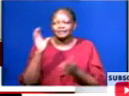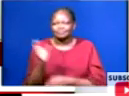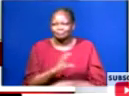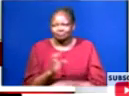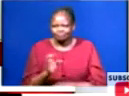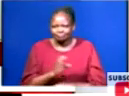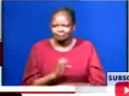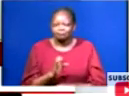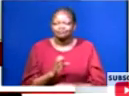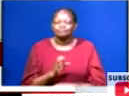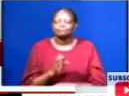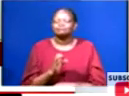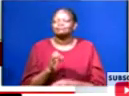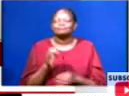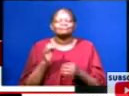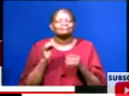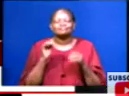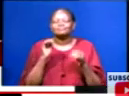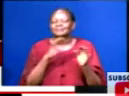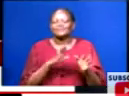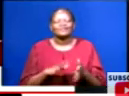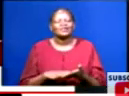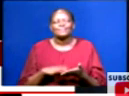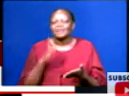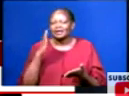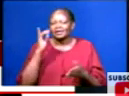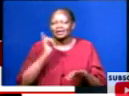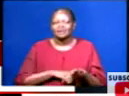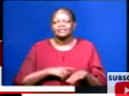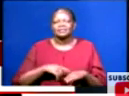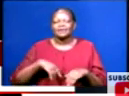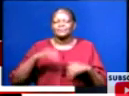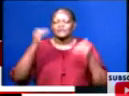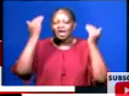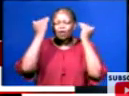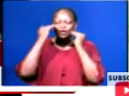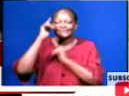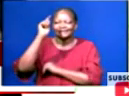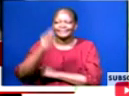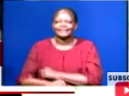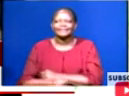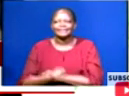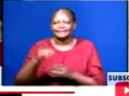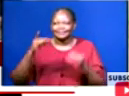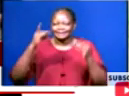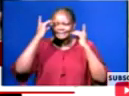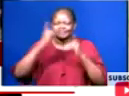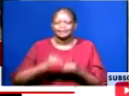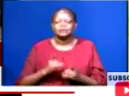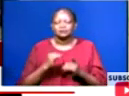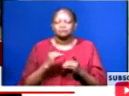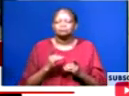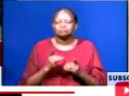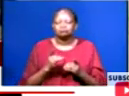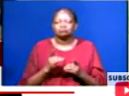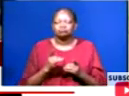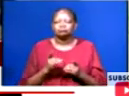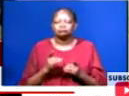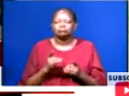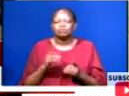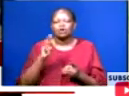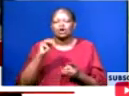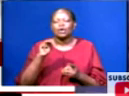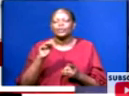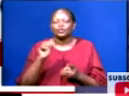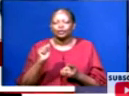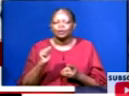Musimba suffered a blow when the High Court Judge Justice John Nyabuto ruled in Mutula Kilonzo's favor.